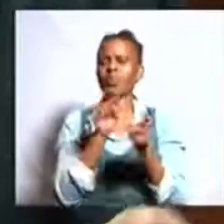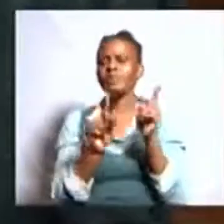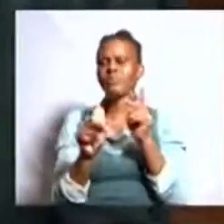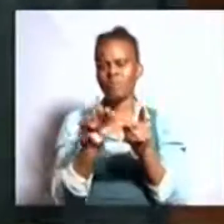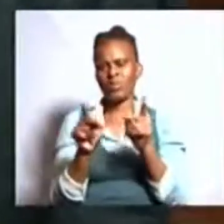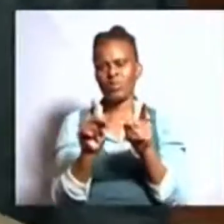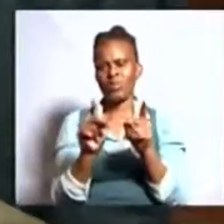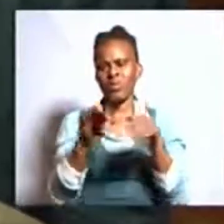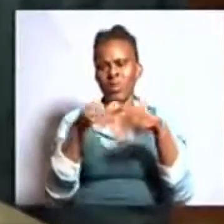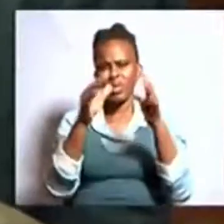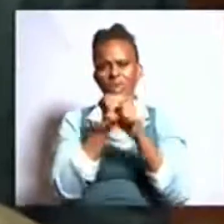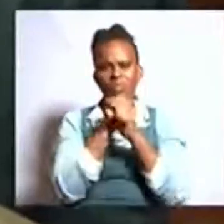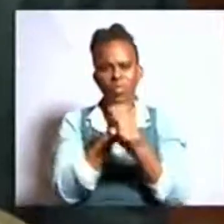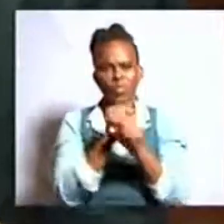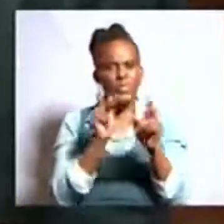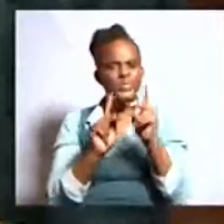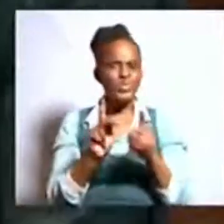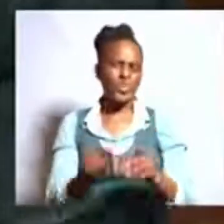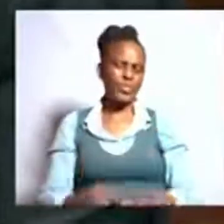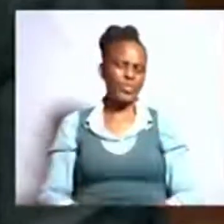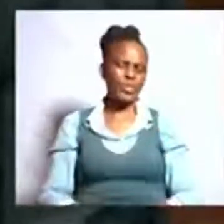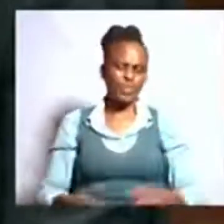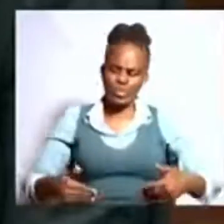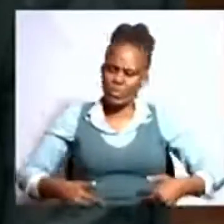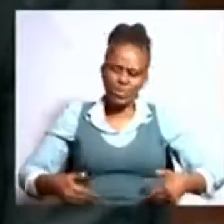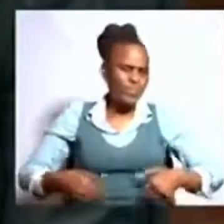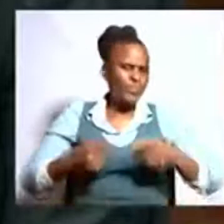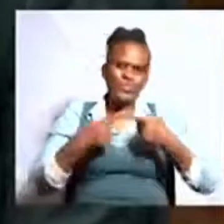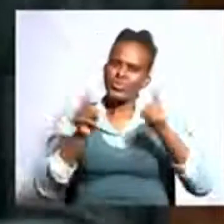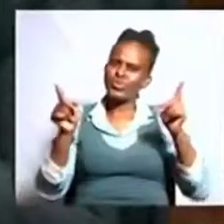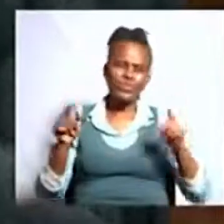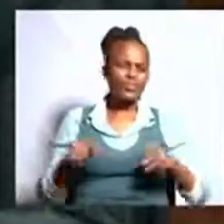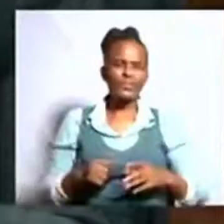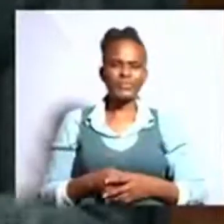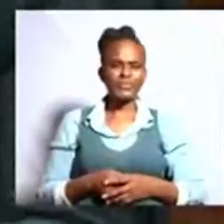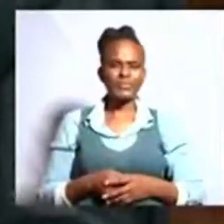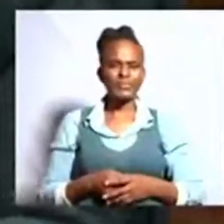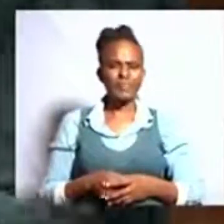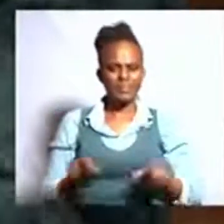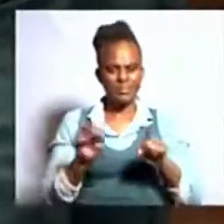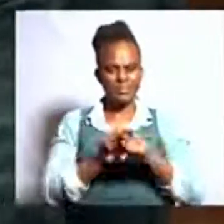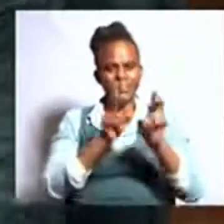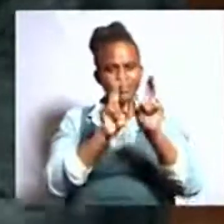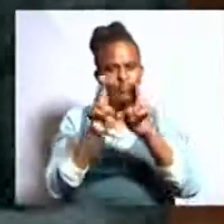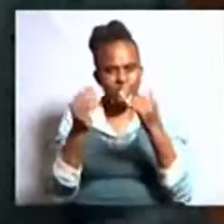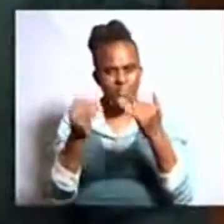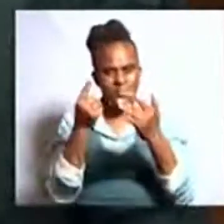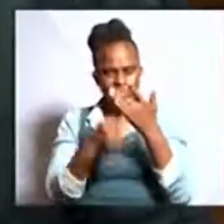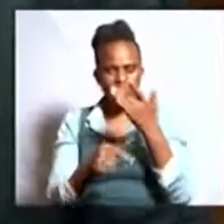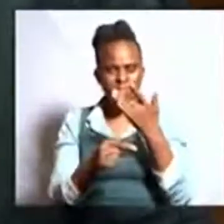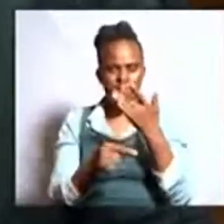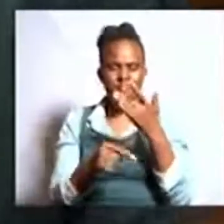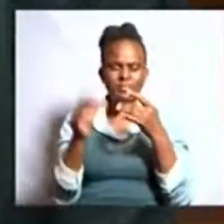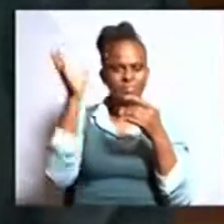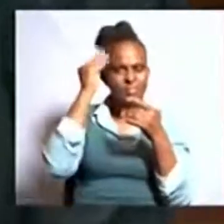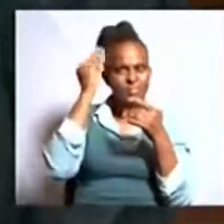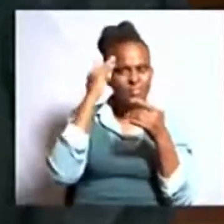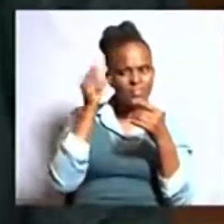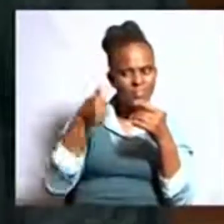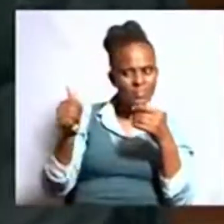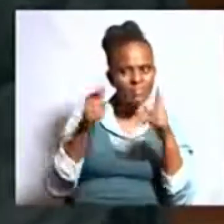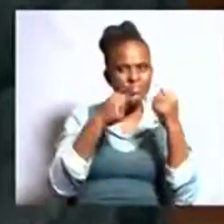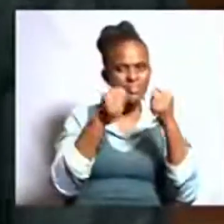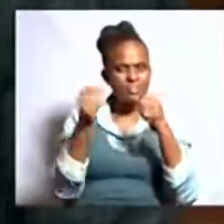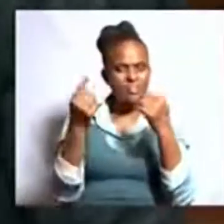old people, not youths. And even the answer that the technocrats are trying to